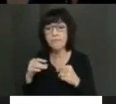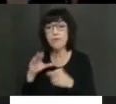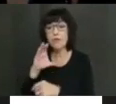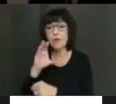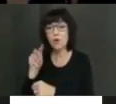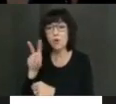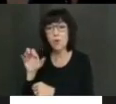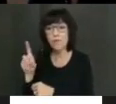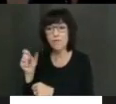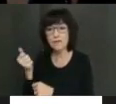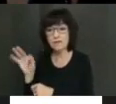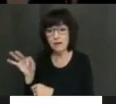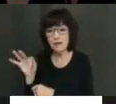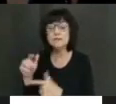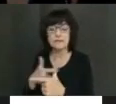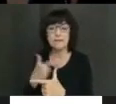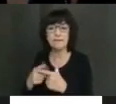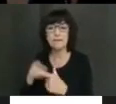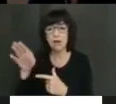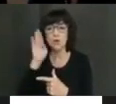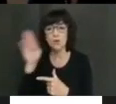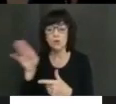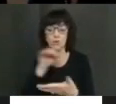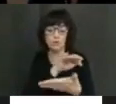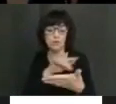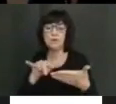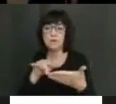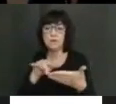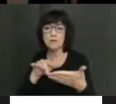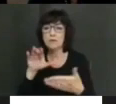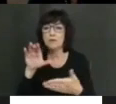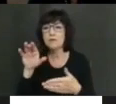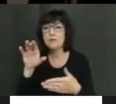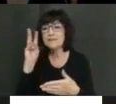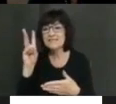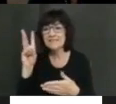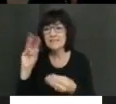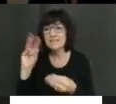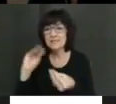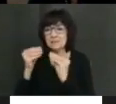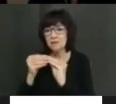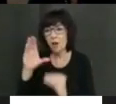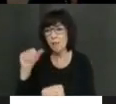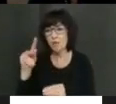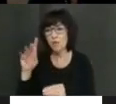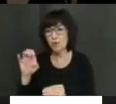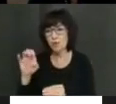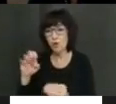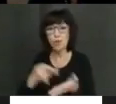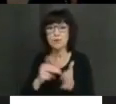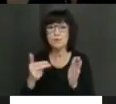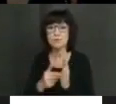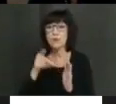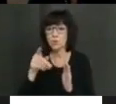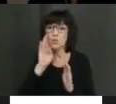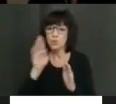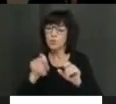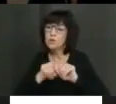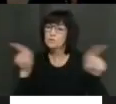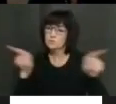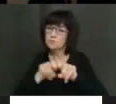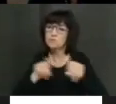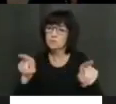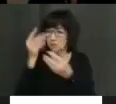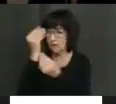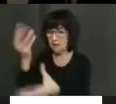have the COVID Alert DE app installed and if you would be willing to upload a 6-digit code that allows your phone to share special anonymous keys, which are